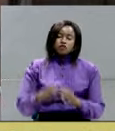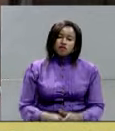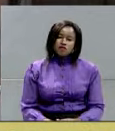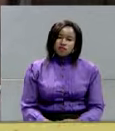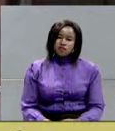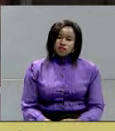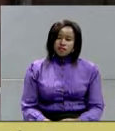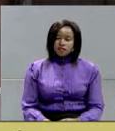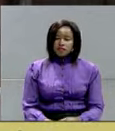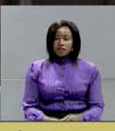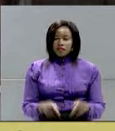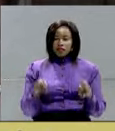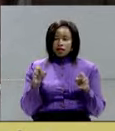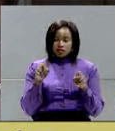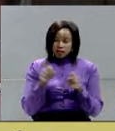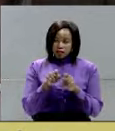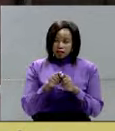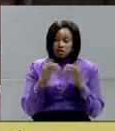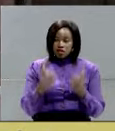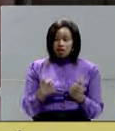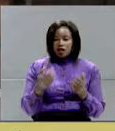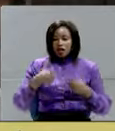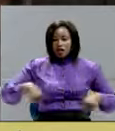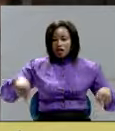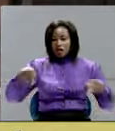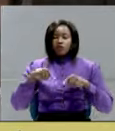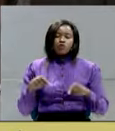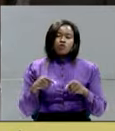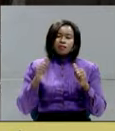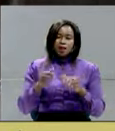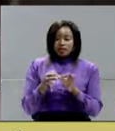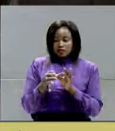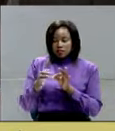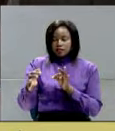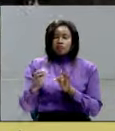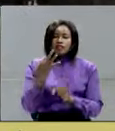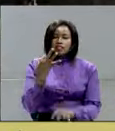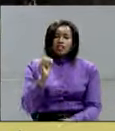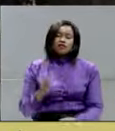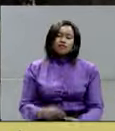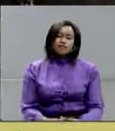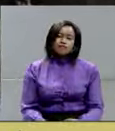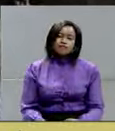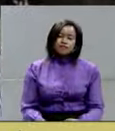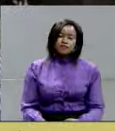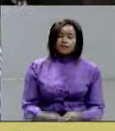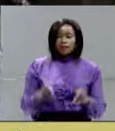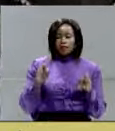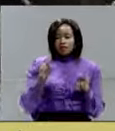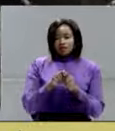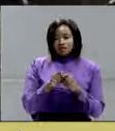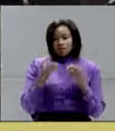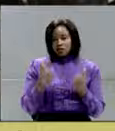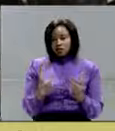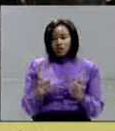or the temporary structure is not in the road reserve. So 15 meters on both sides, that is 30. The field operation manager, UNRA, Robert